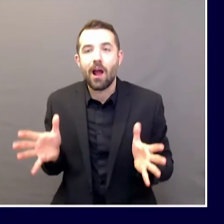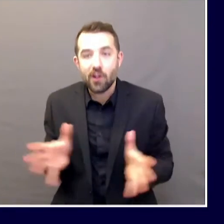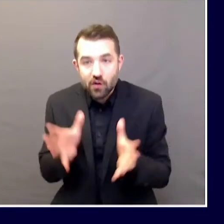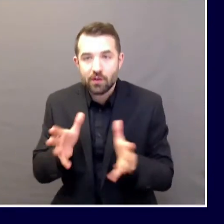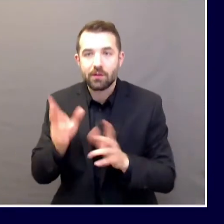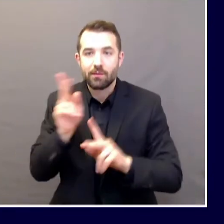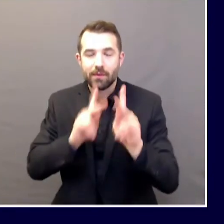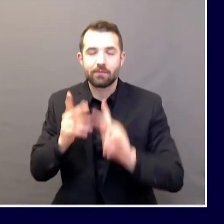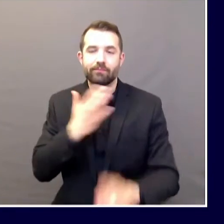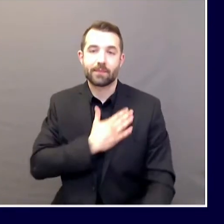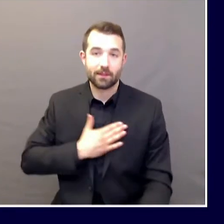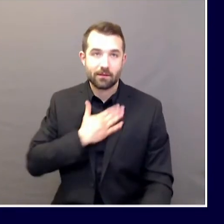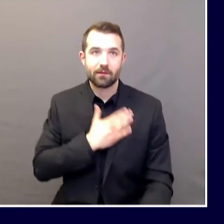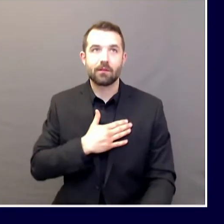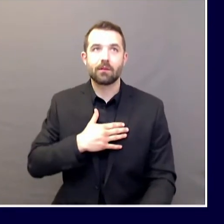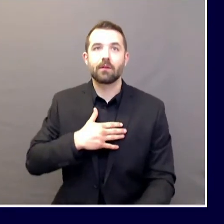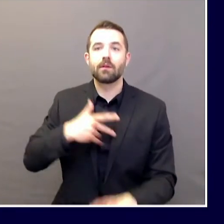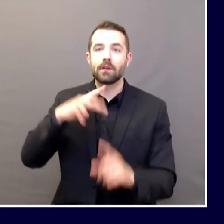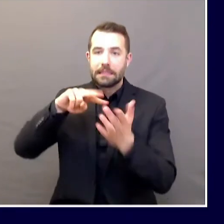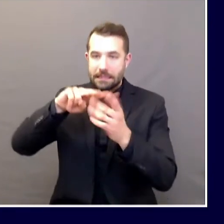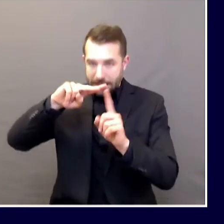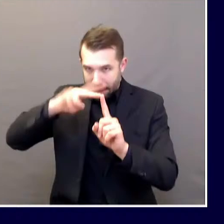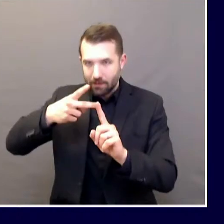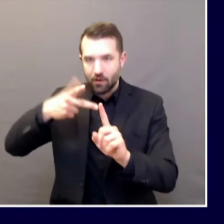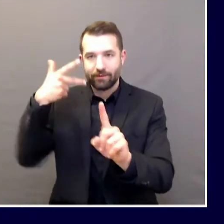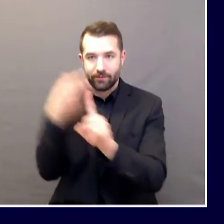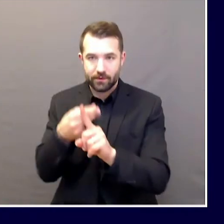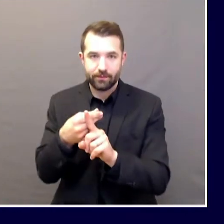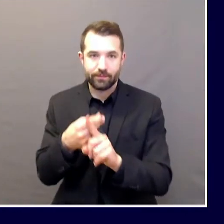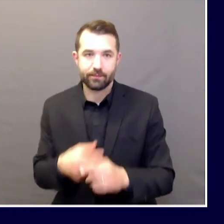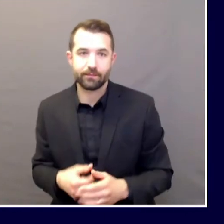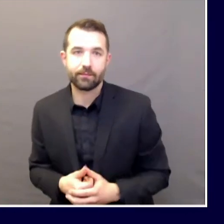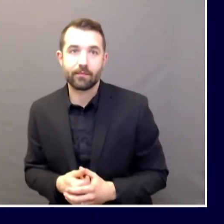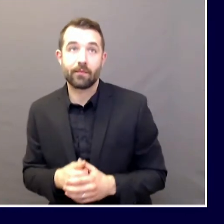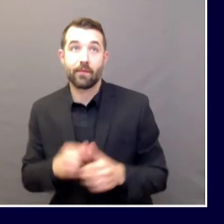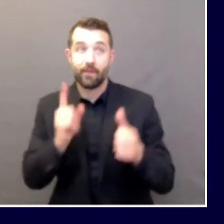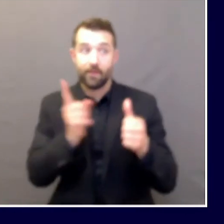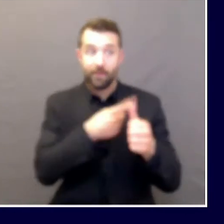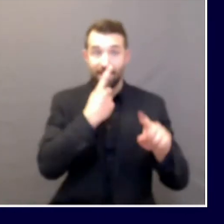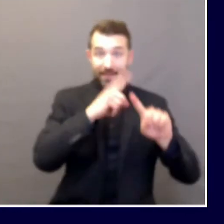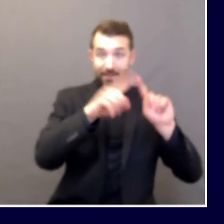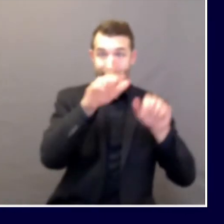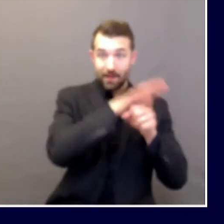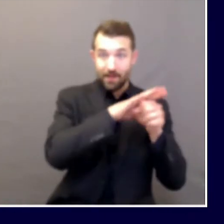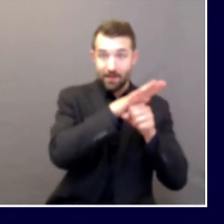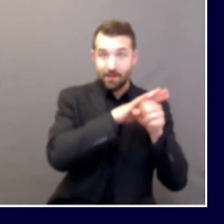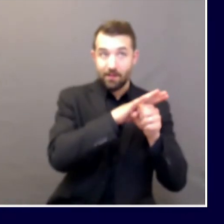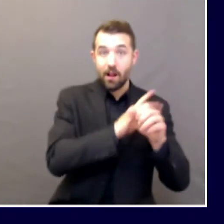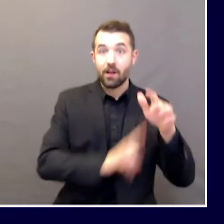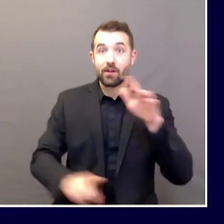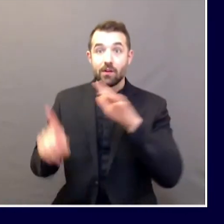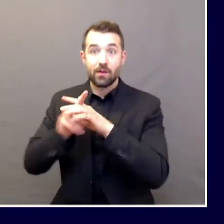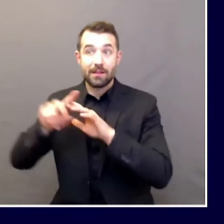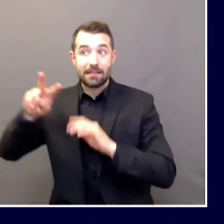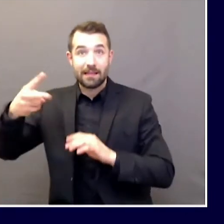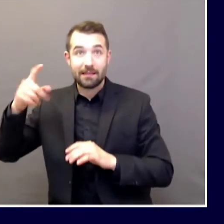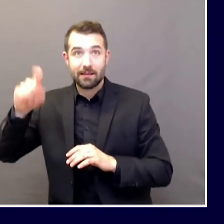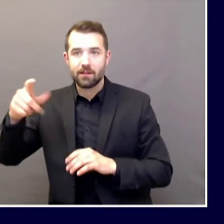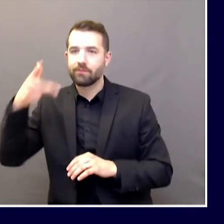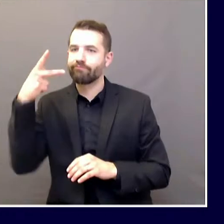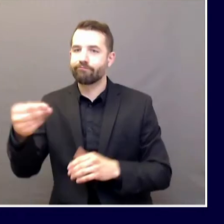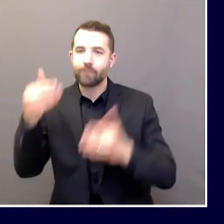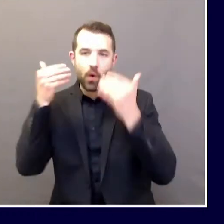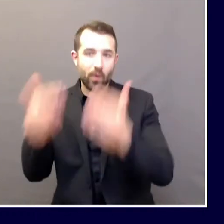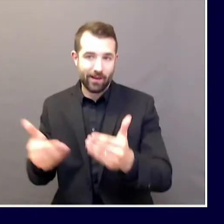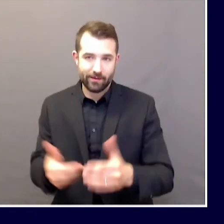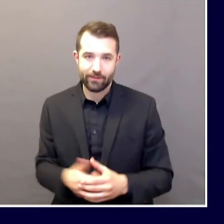even if they didn't get their first dose at that location. Great, thank you. Over to Stephen Porter